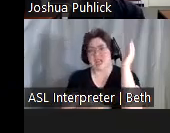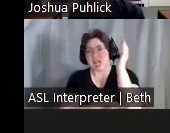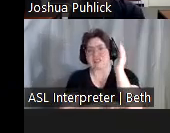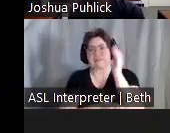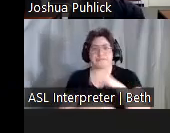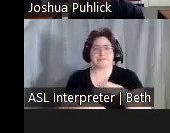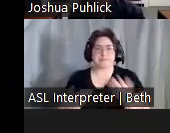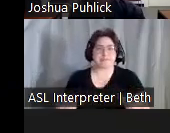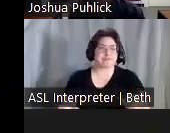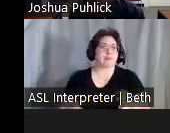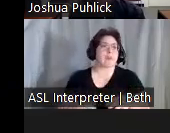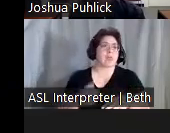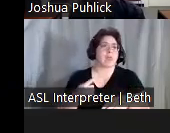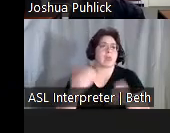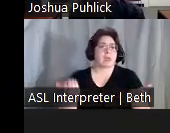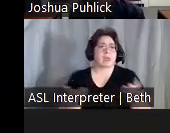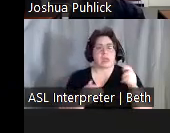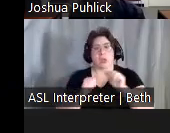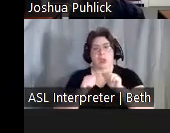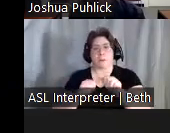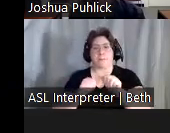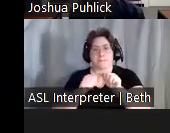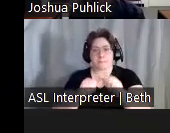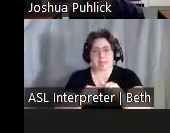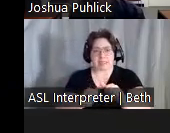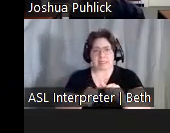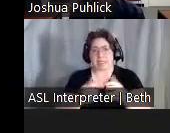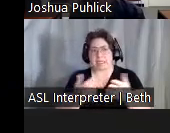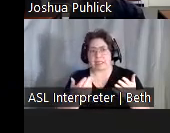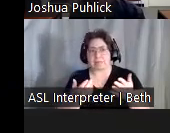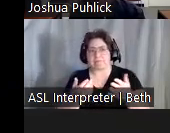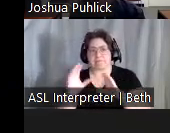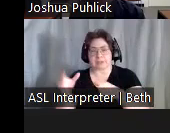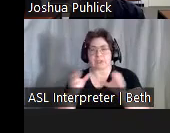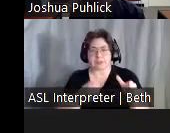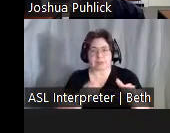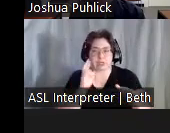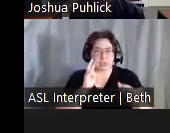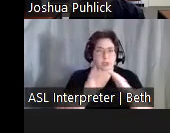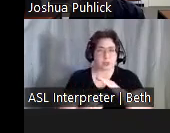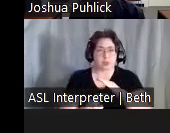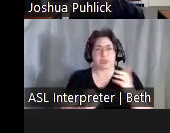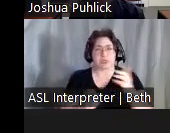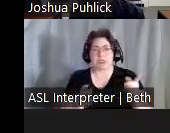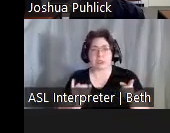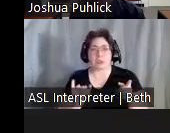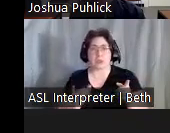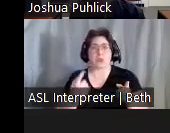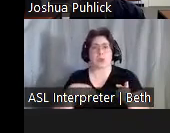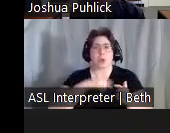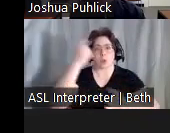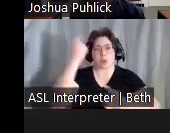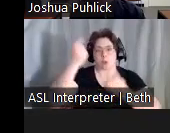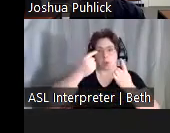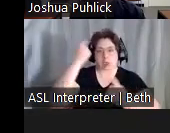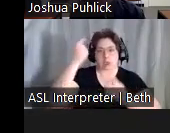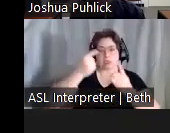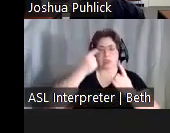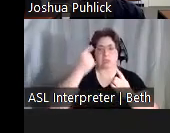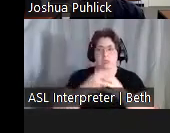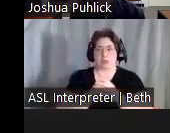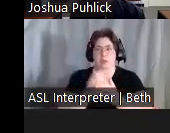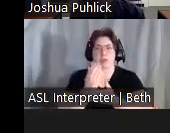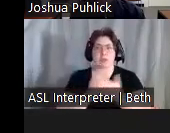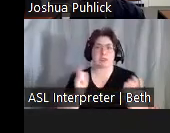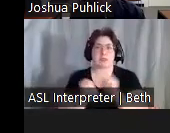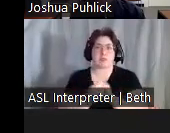maintaining species that were predicted to do well under climate change. So we were considering some